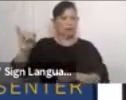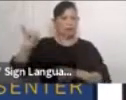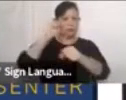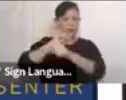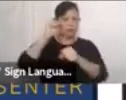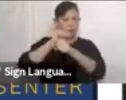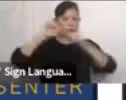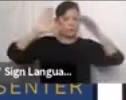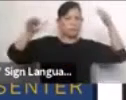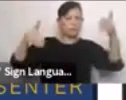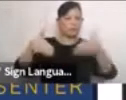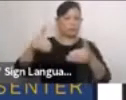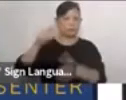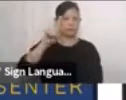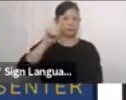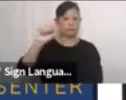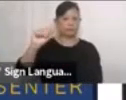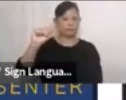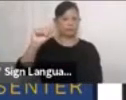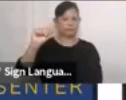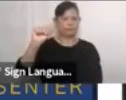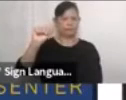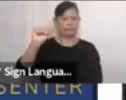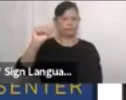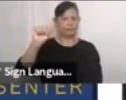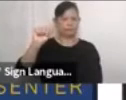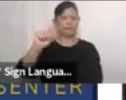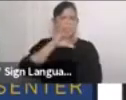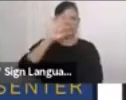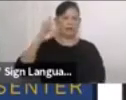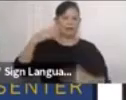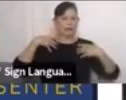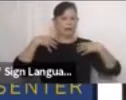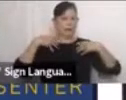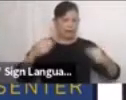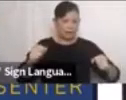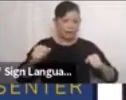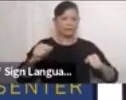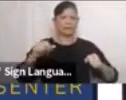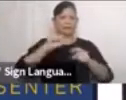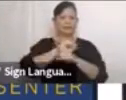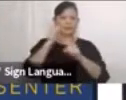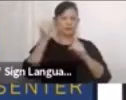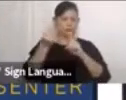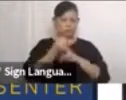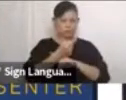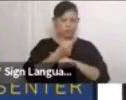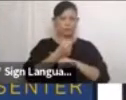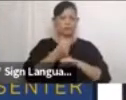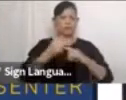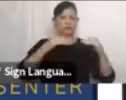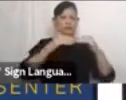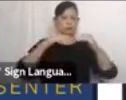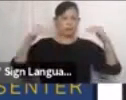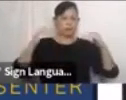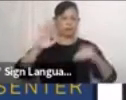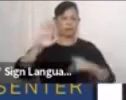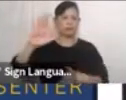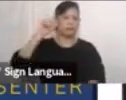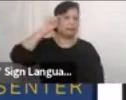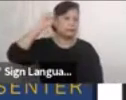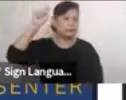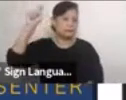disability, elderly, and health and social economic inequalities and qualitative research. Her thesis on lower